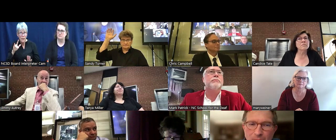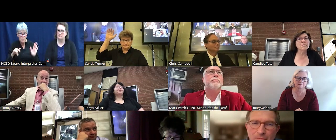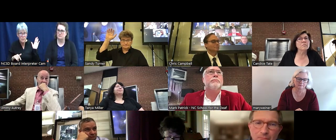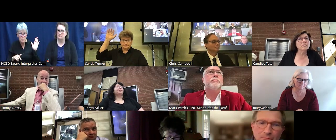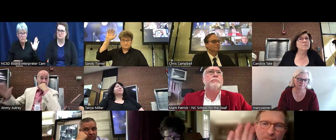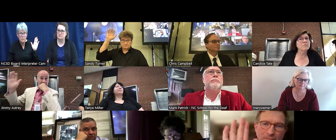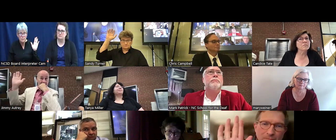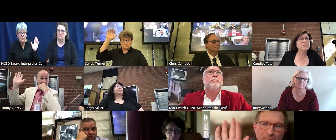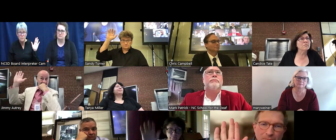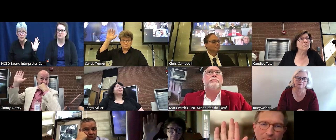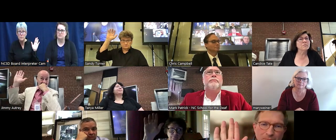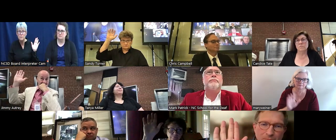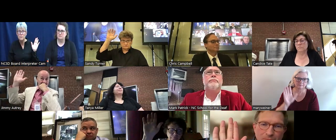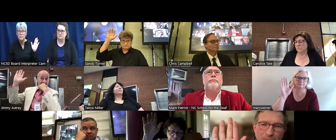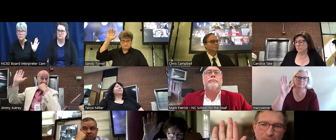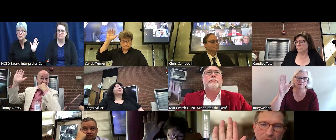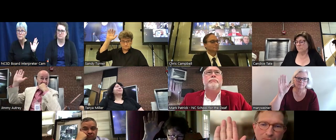hand.